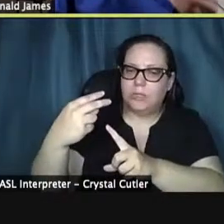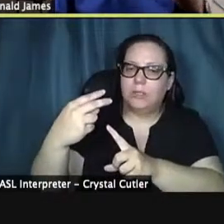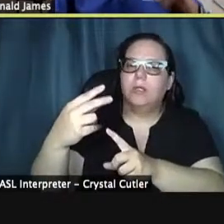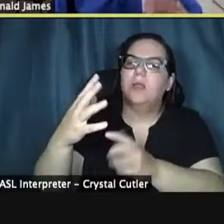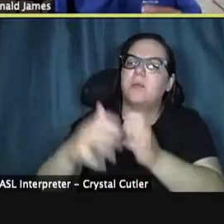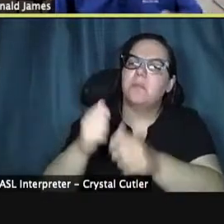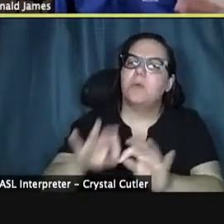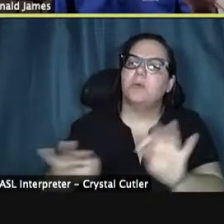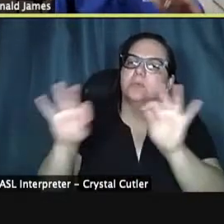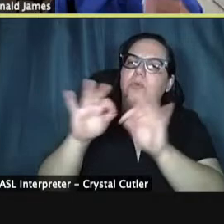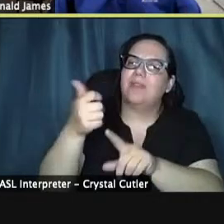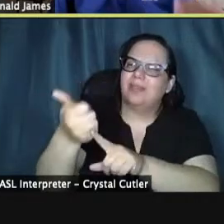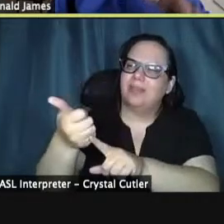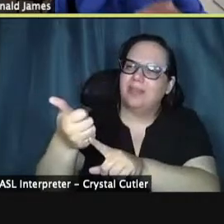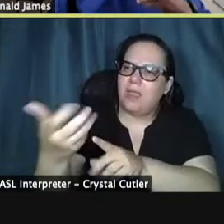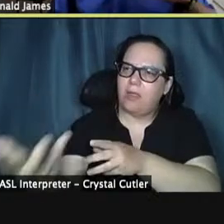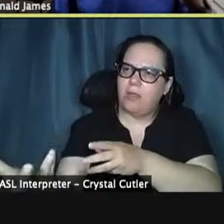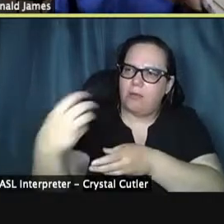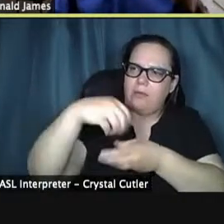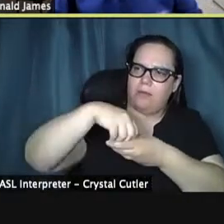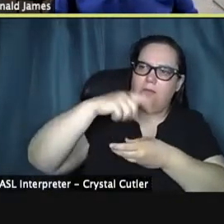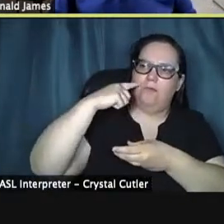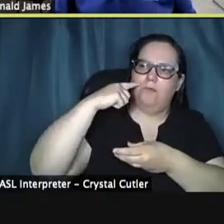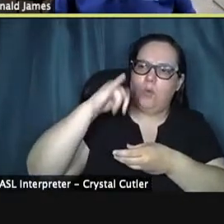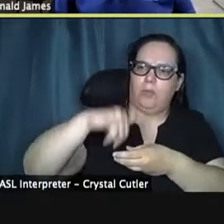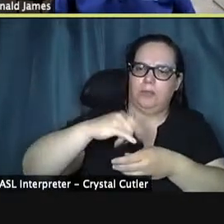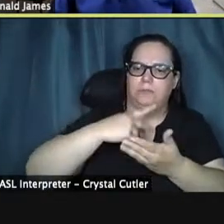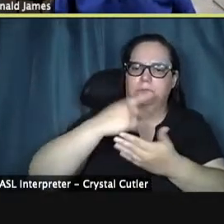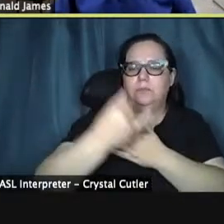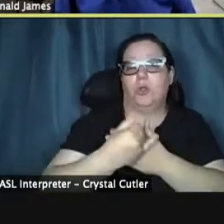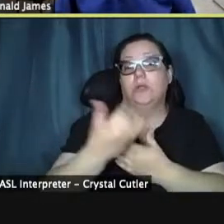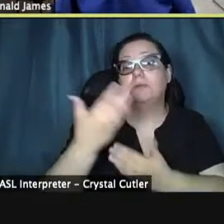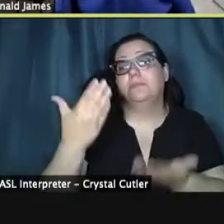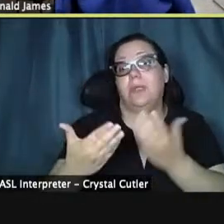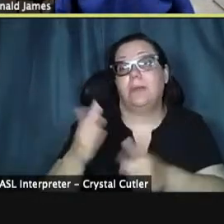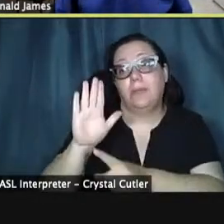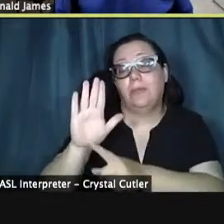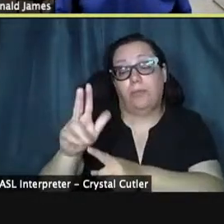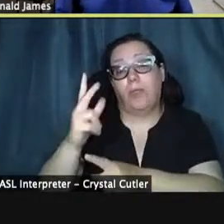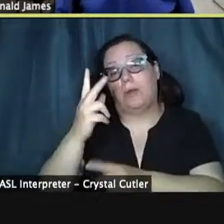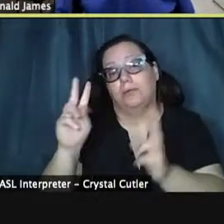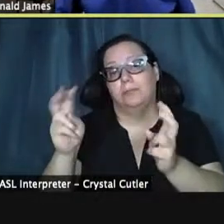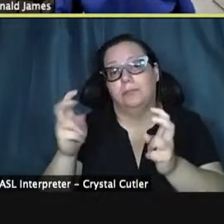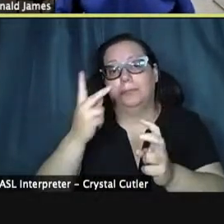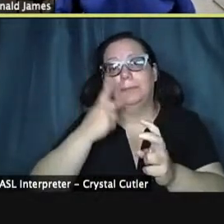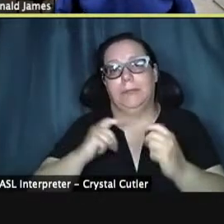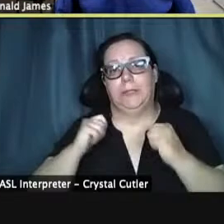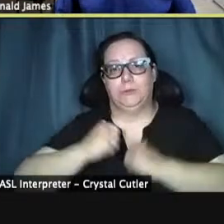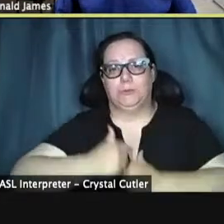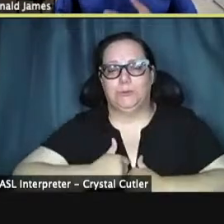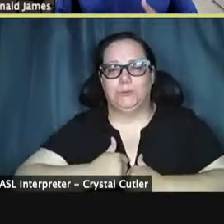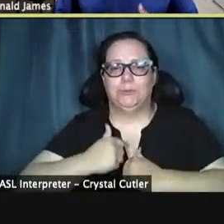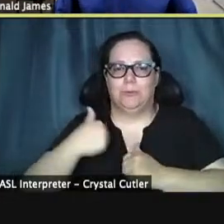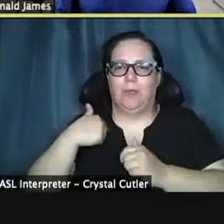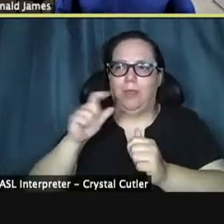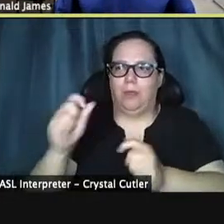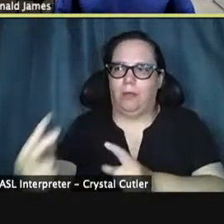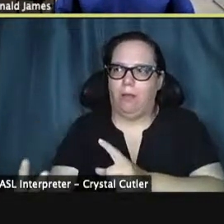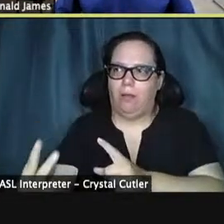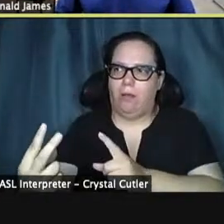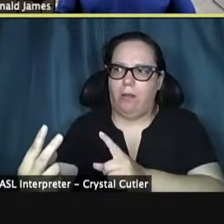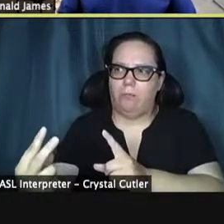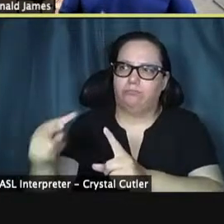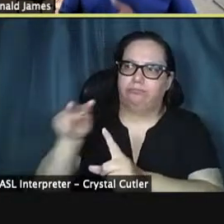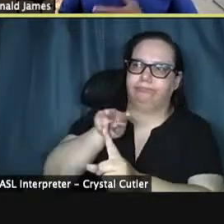the table or the project or the science mission. Perhaps it's a pink suit. So as I see it, a healthy functional work